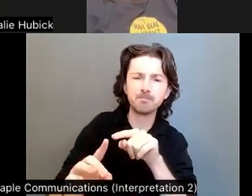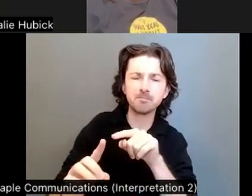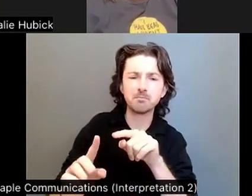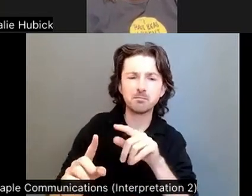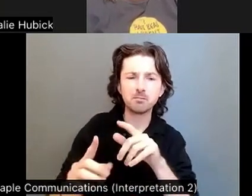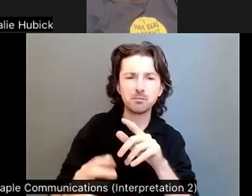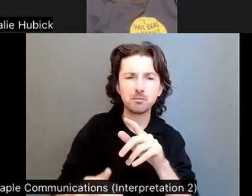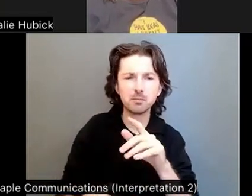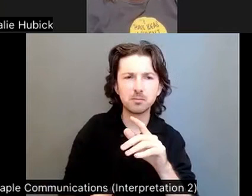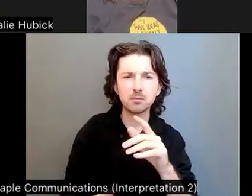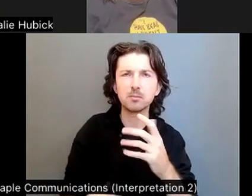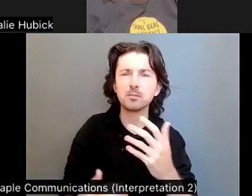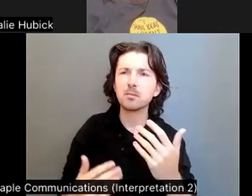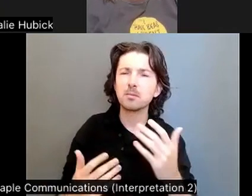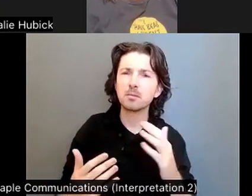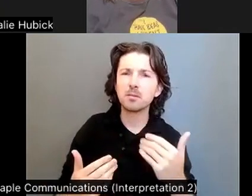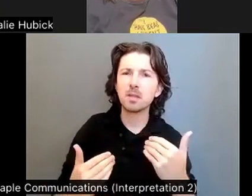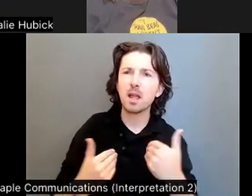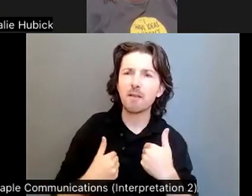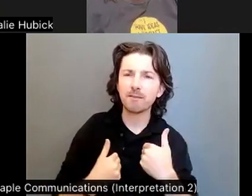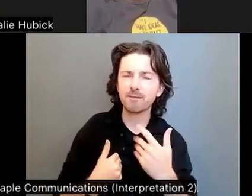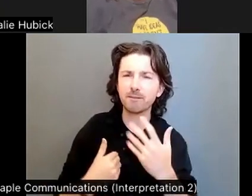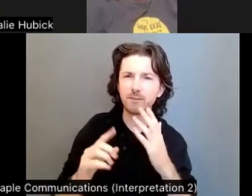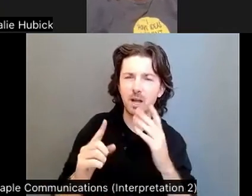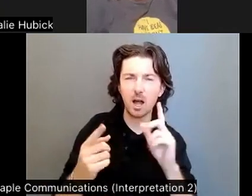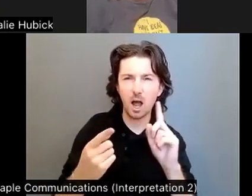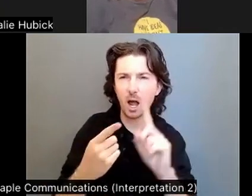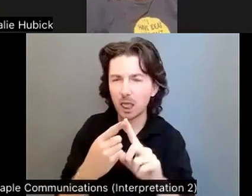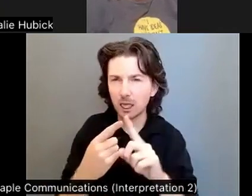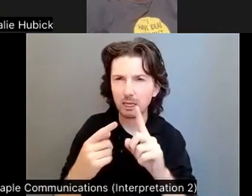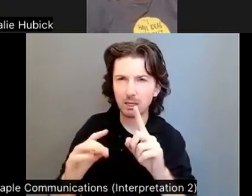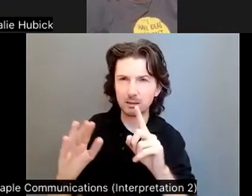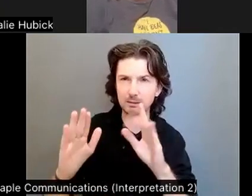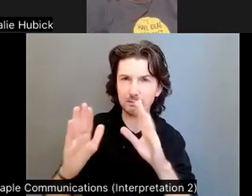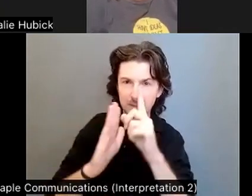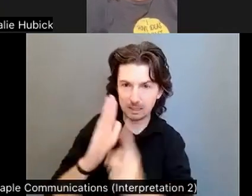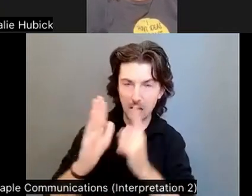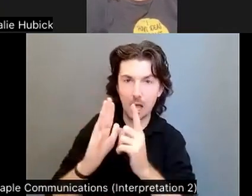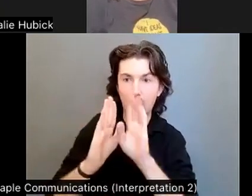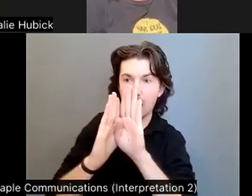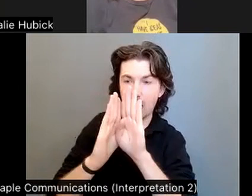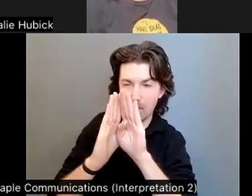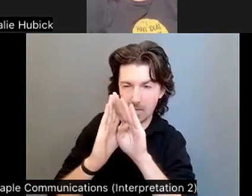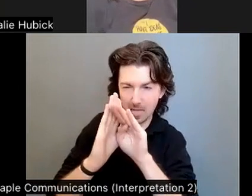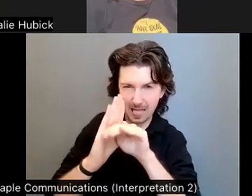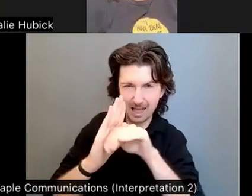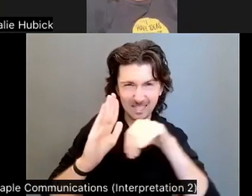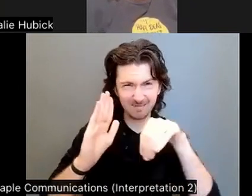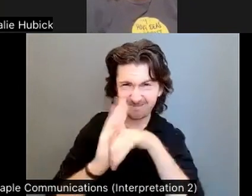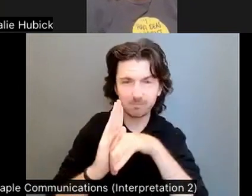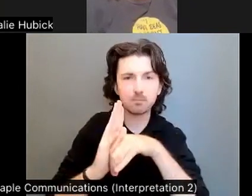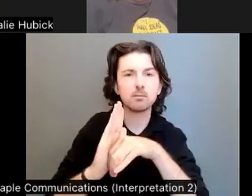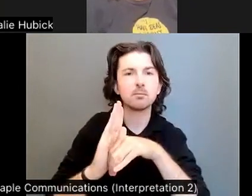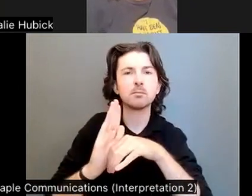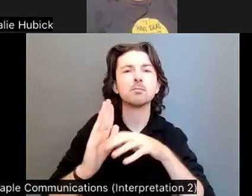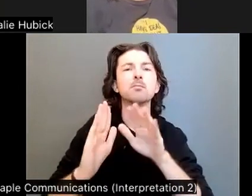just until 1:30, so maybe in our go round, I think they've been Go to Asiya next.